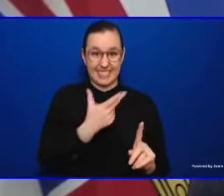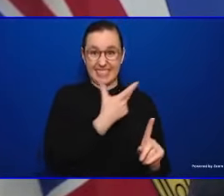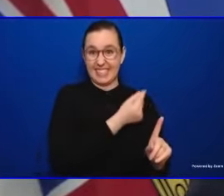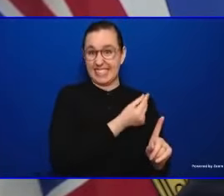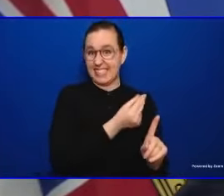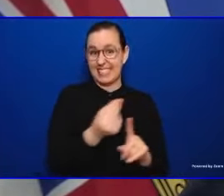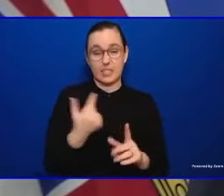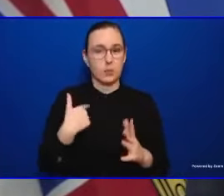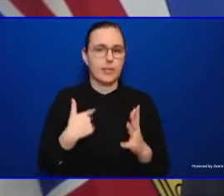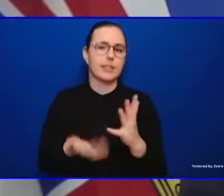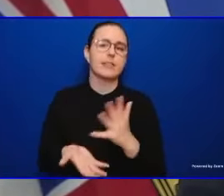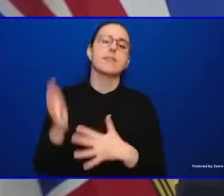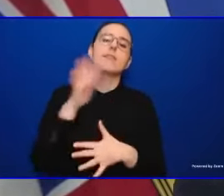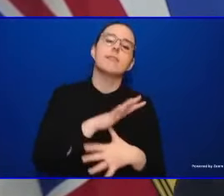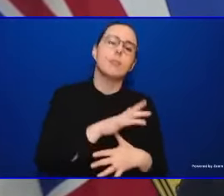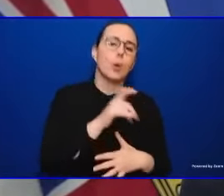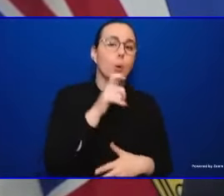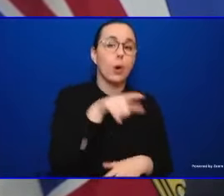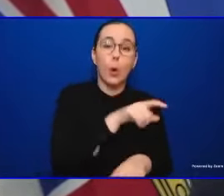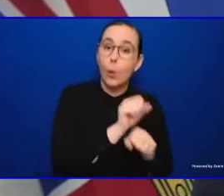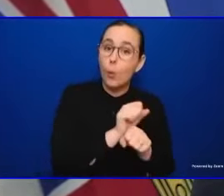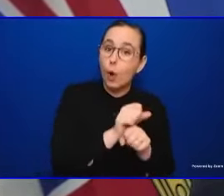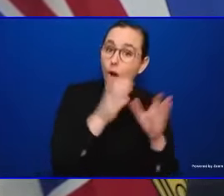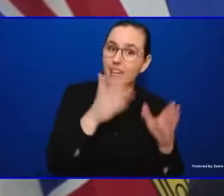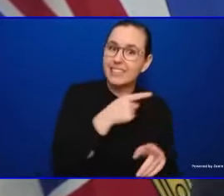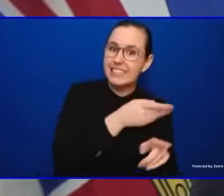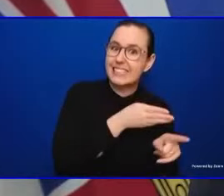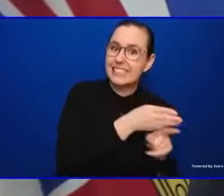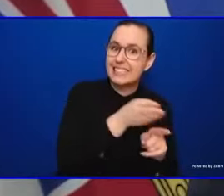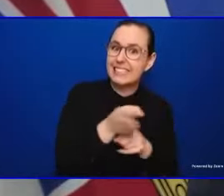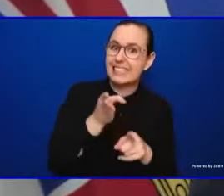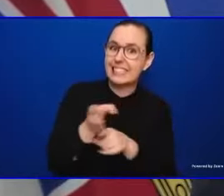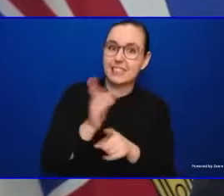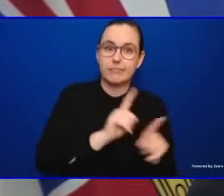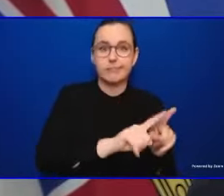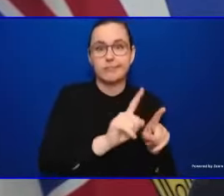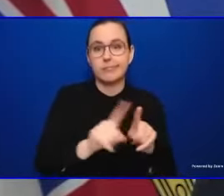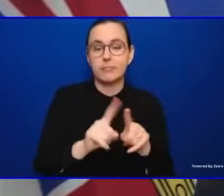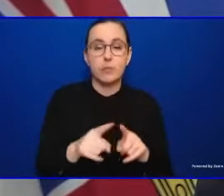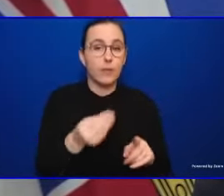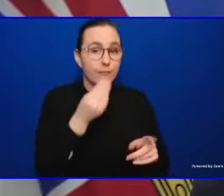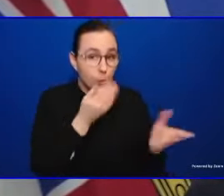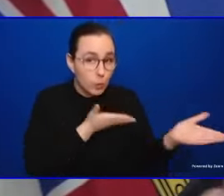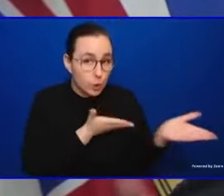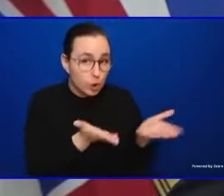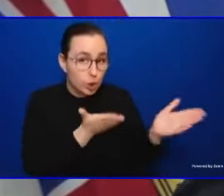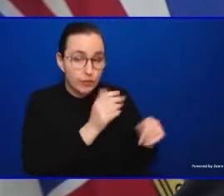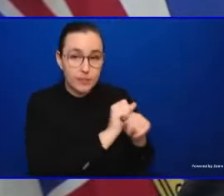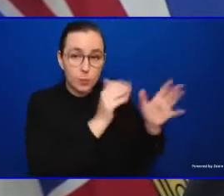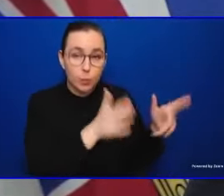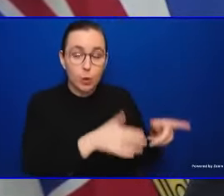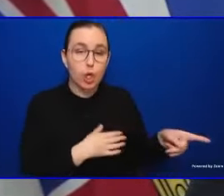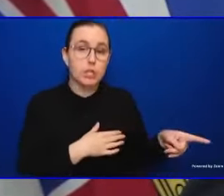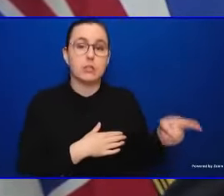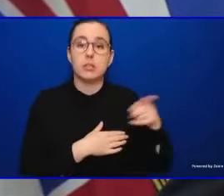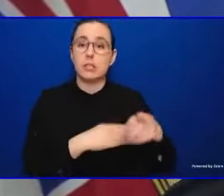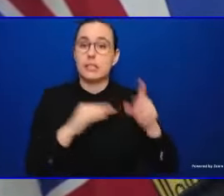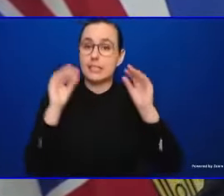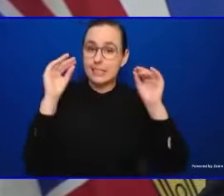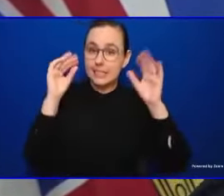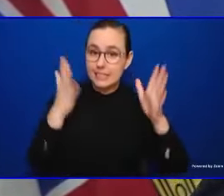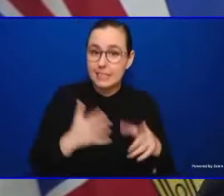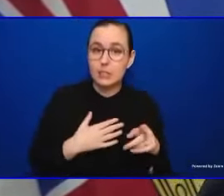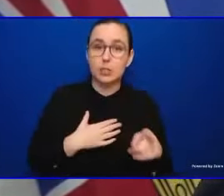workers in many sectors, including critical food service workers, obviously teachers, and others received significant priority.